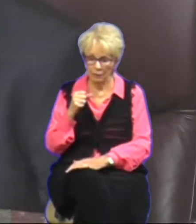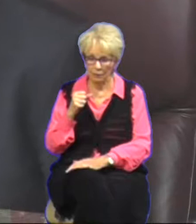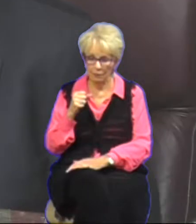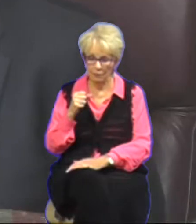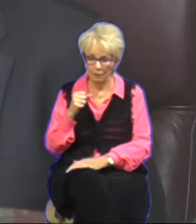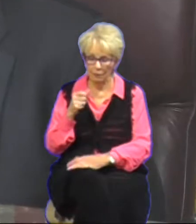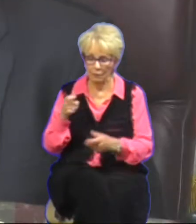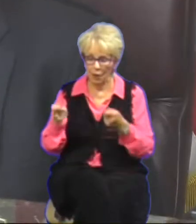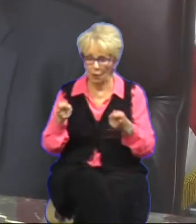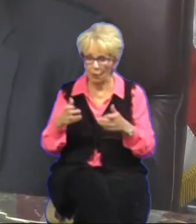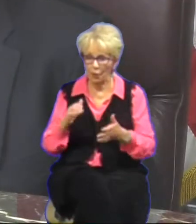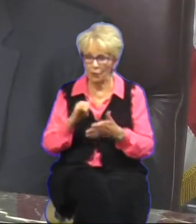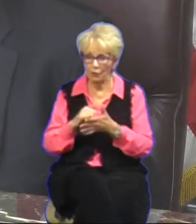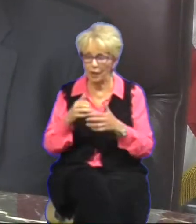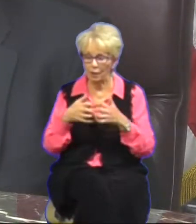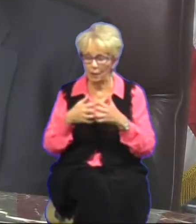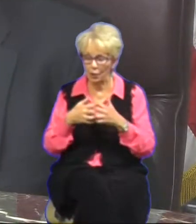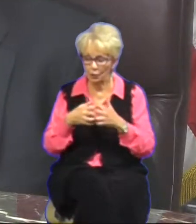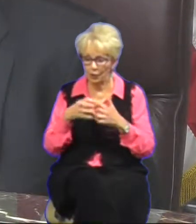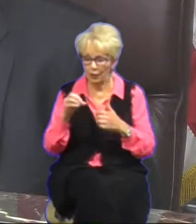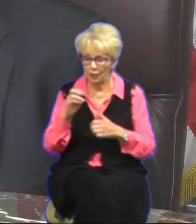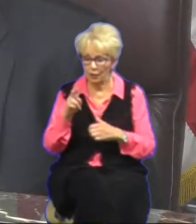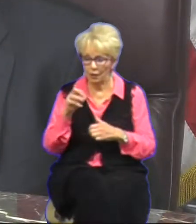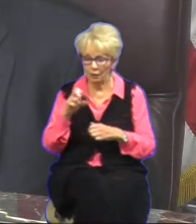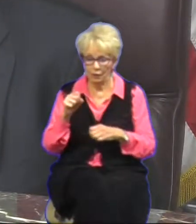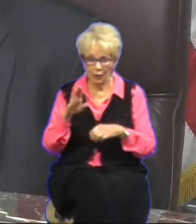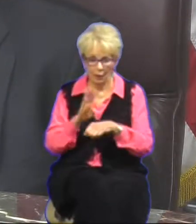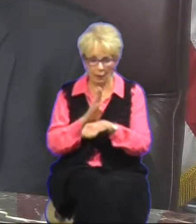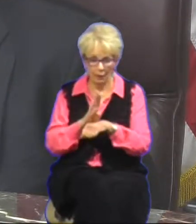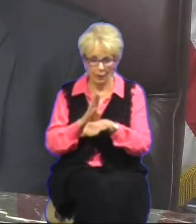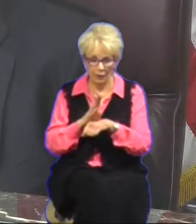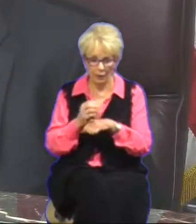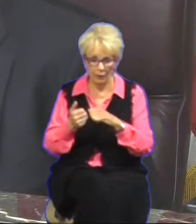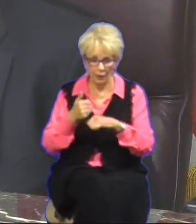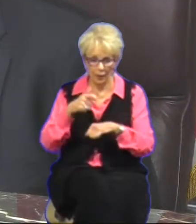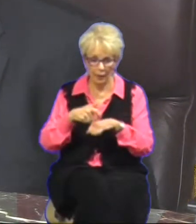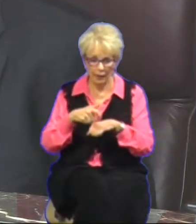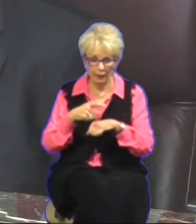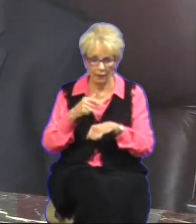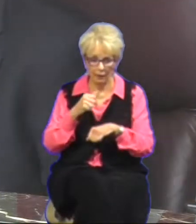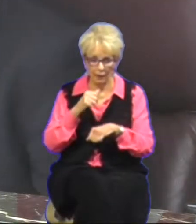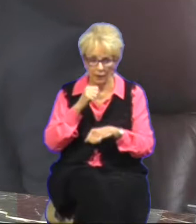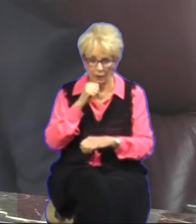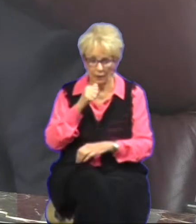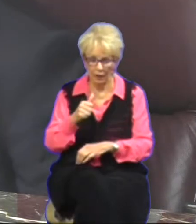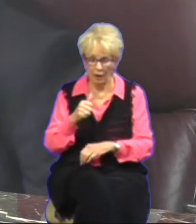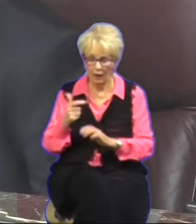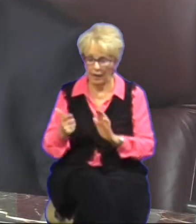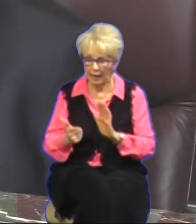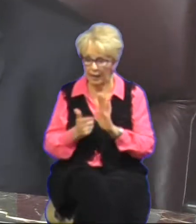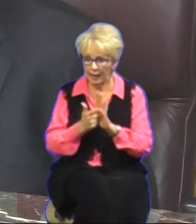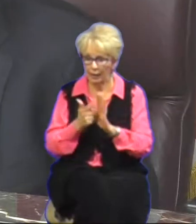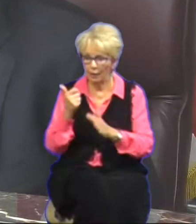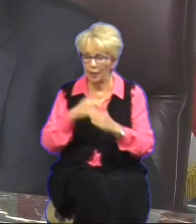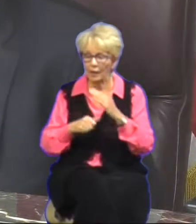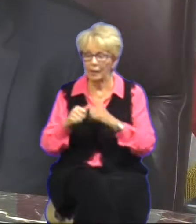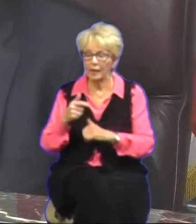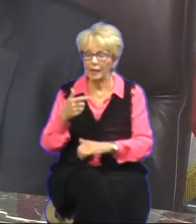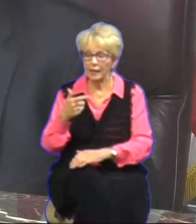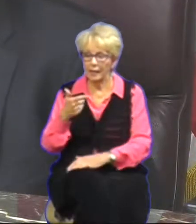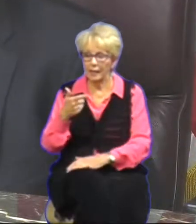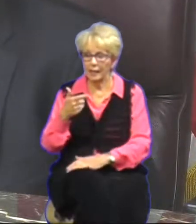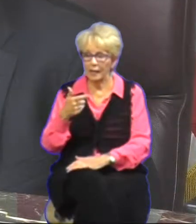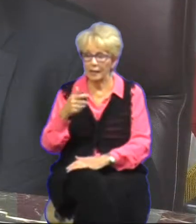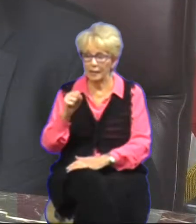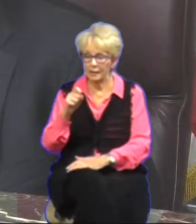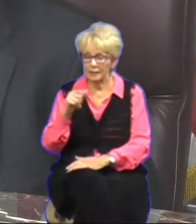the operators of these machines and the owners of the businesses usually allege that they are not illegal under the statute.